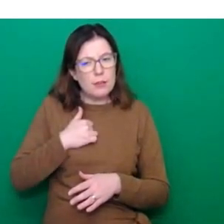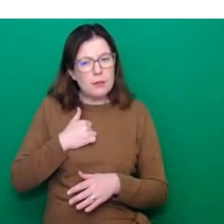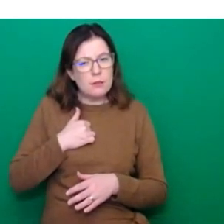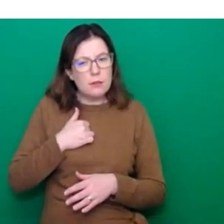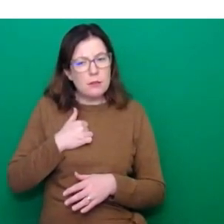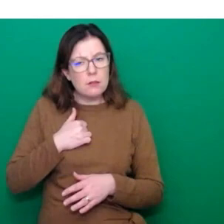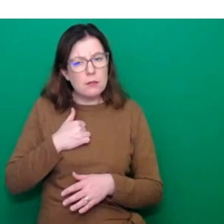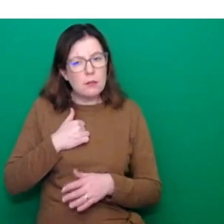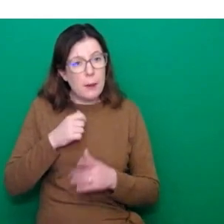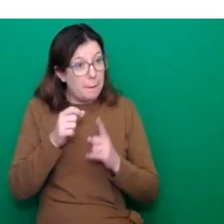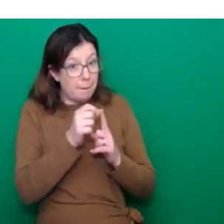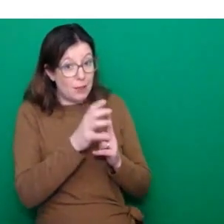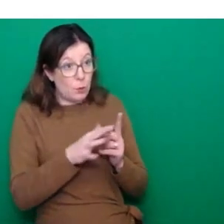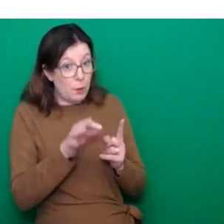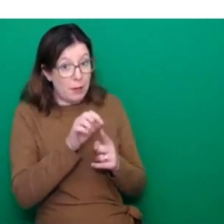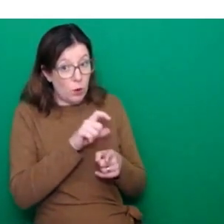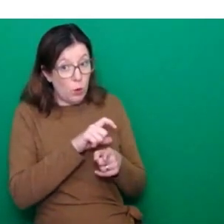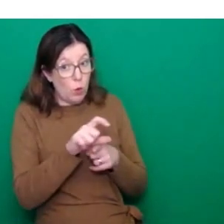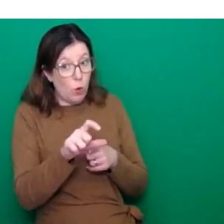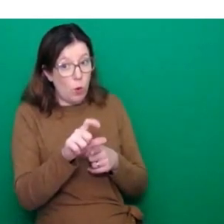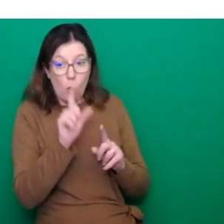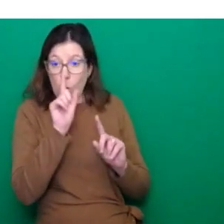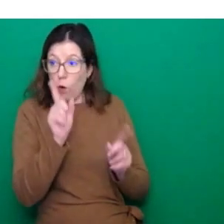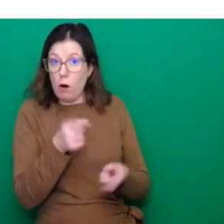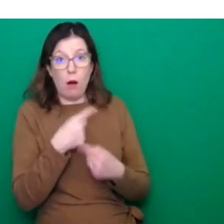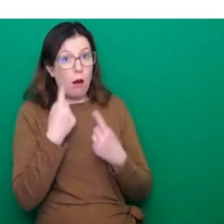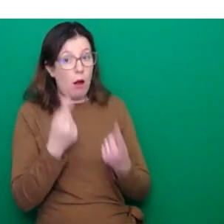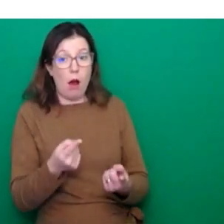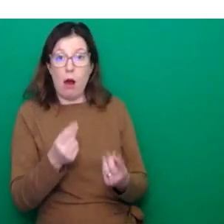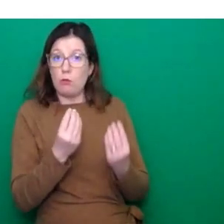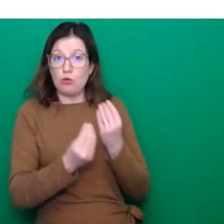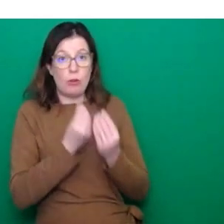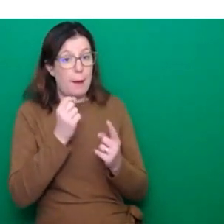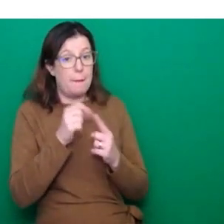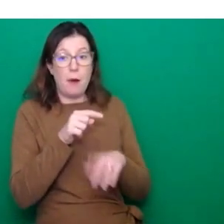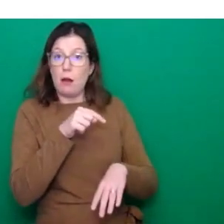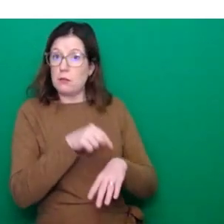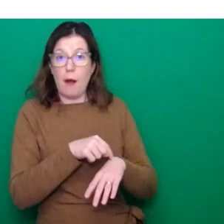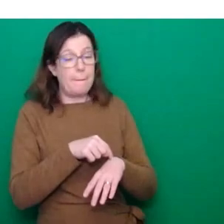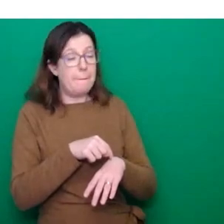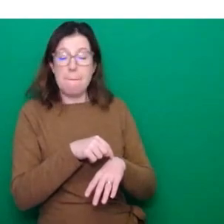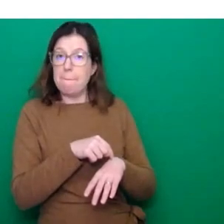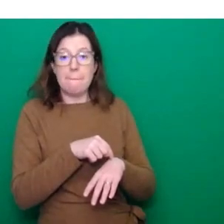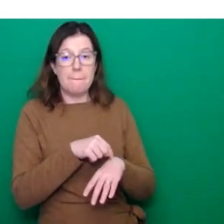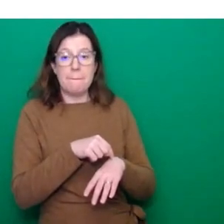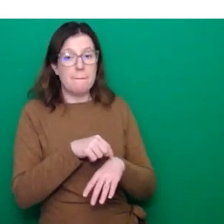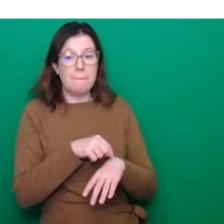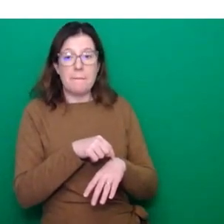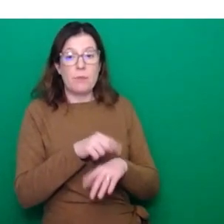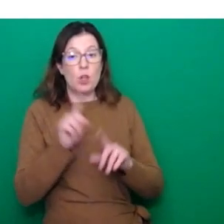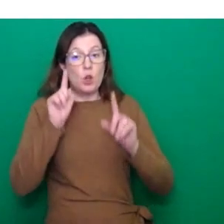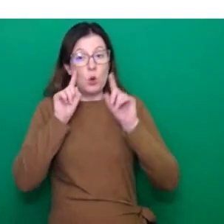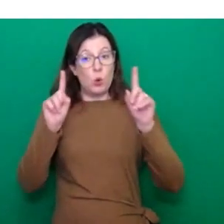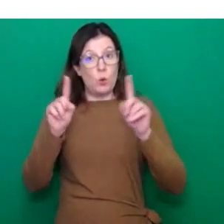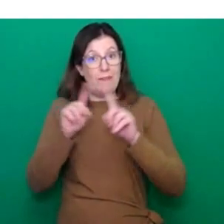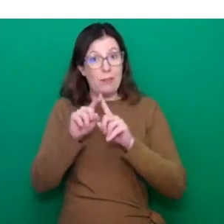In terms of PWP course, you can't train part-time. It would be the university